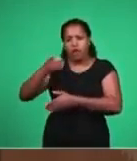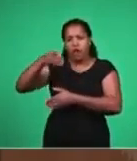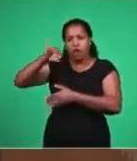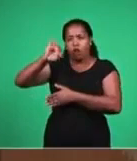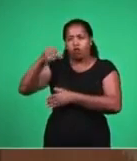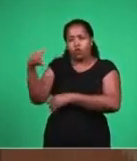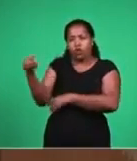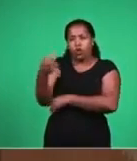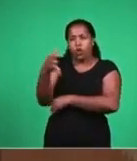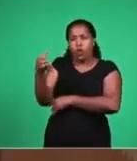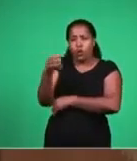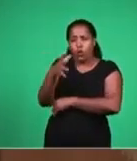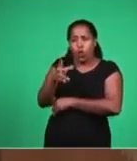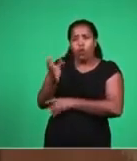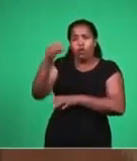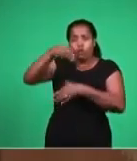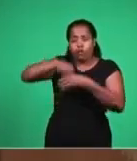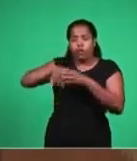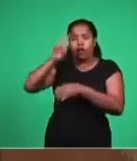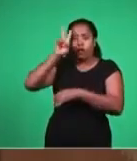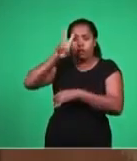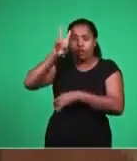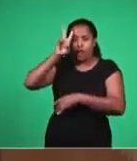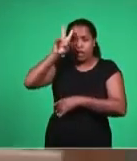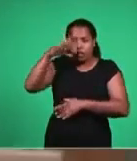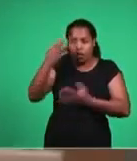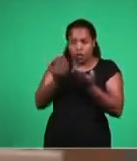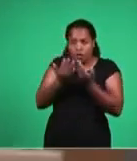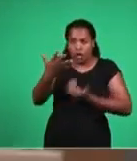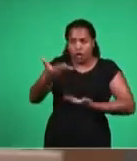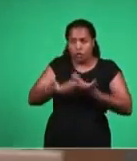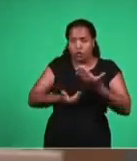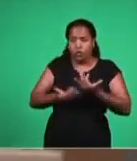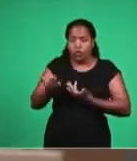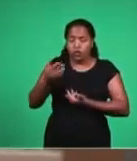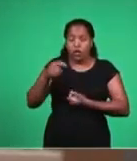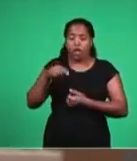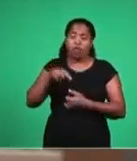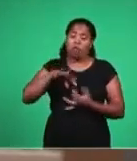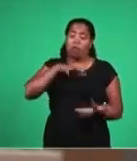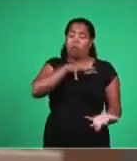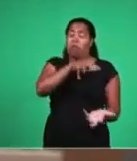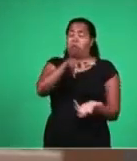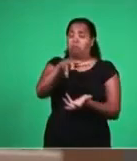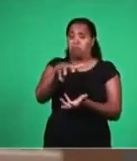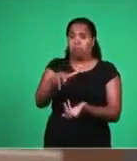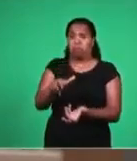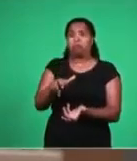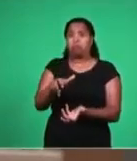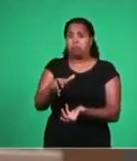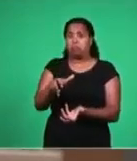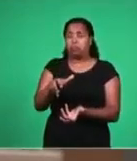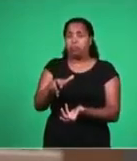day. It builds a new day in history of Christians in the